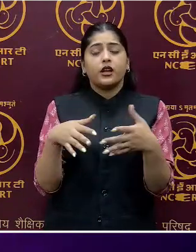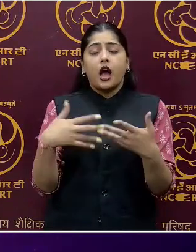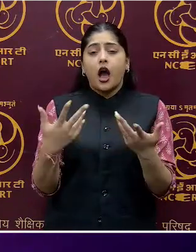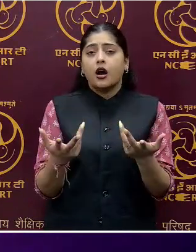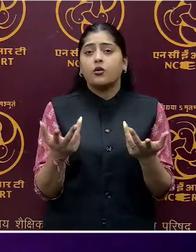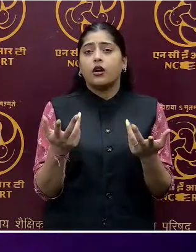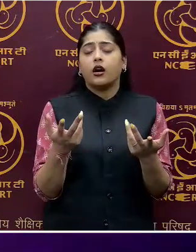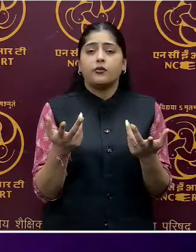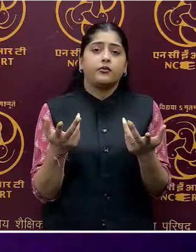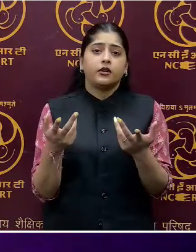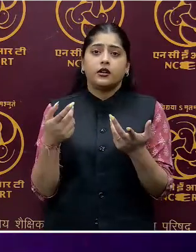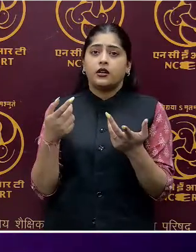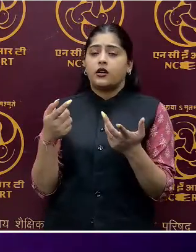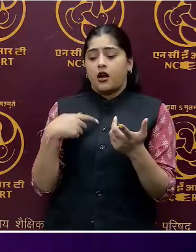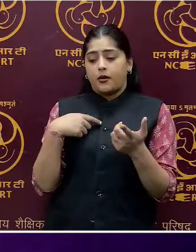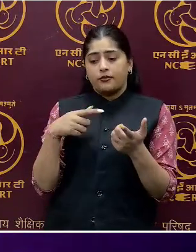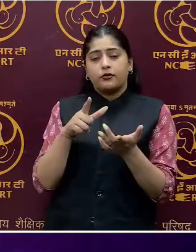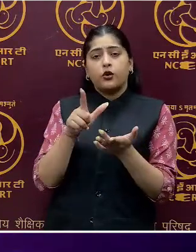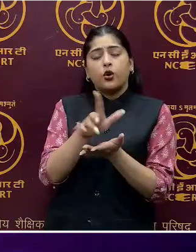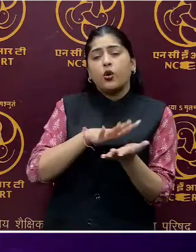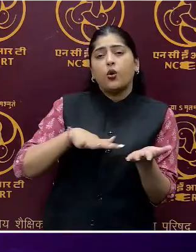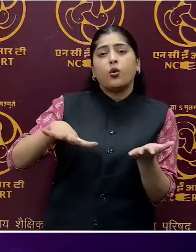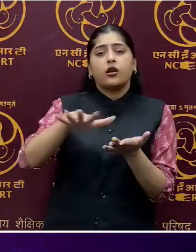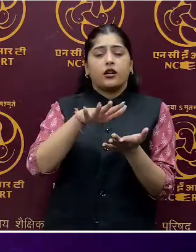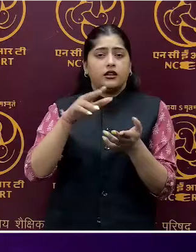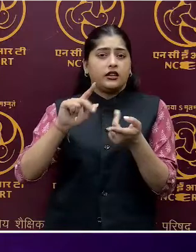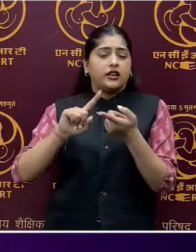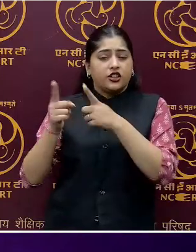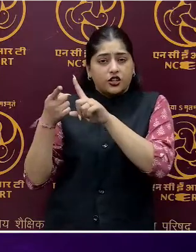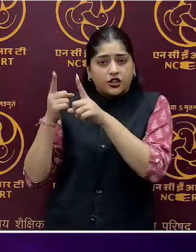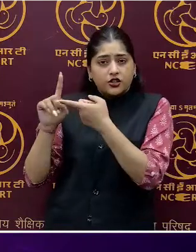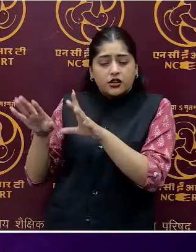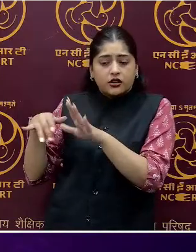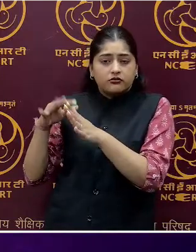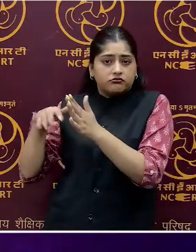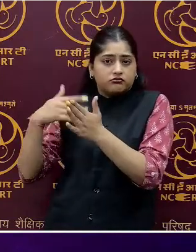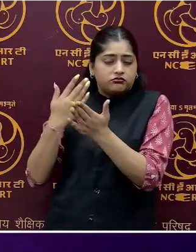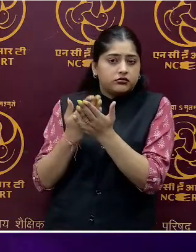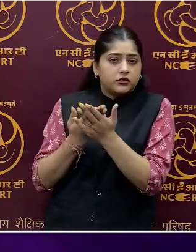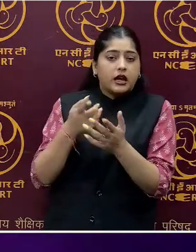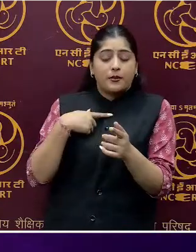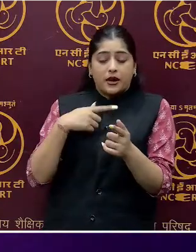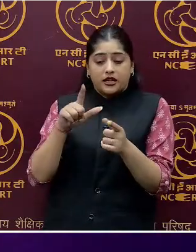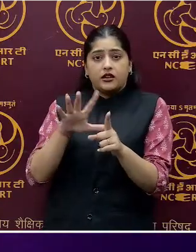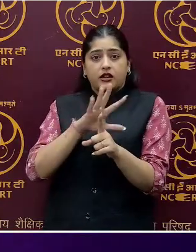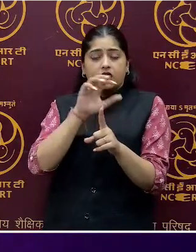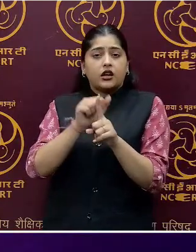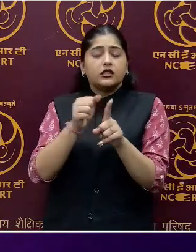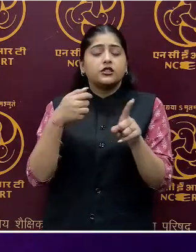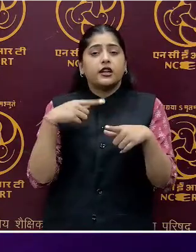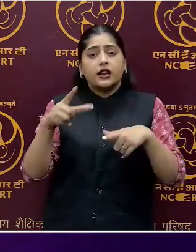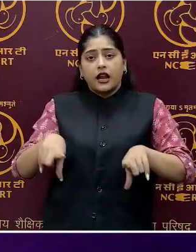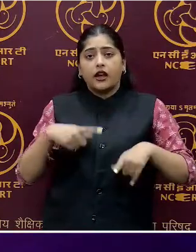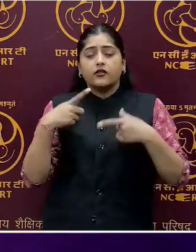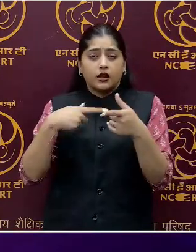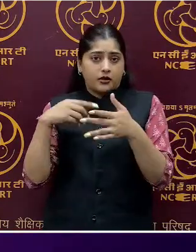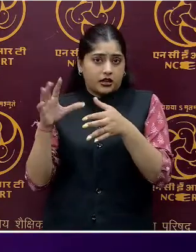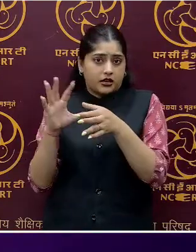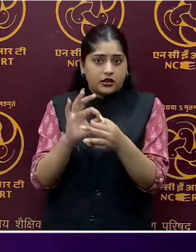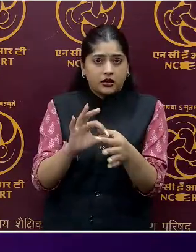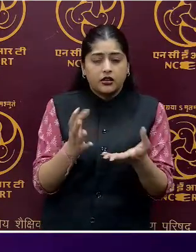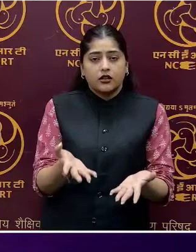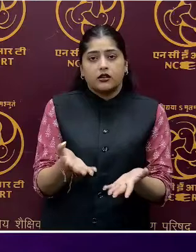must preserve our local tradition, and they tell us so much about our cultural diversity. Yes, and they